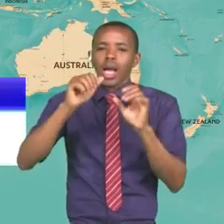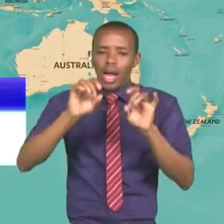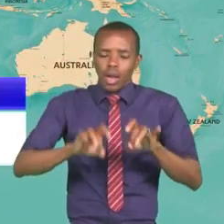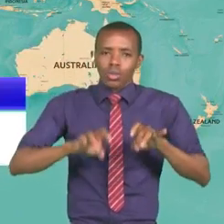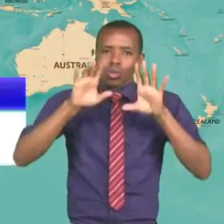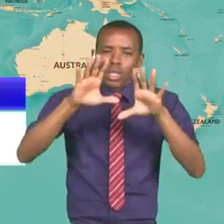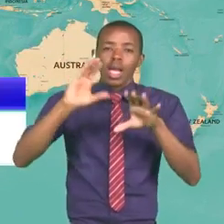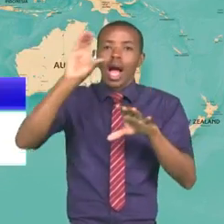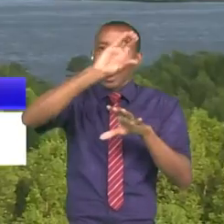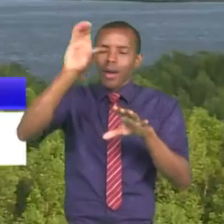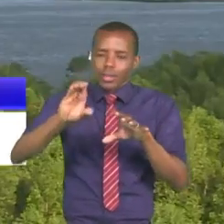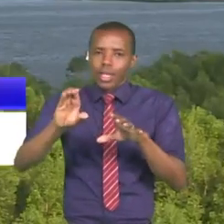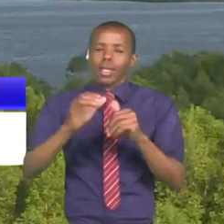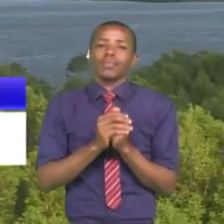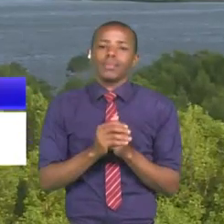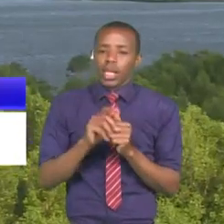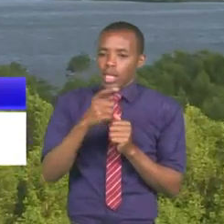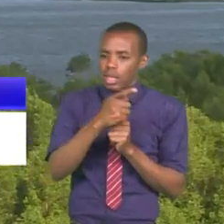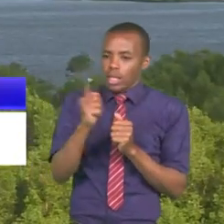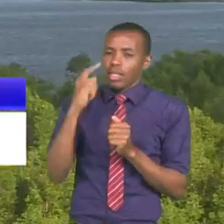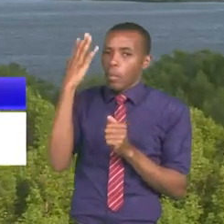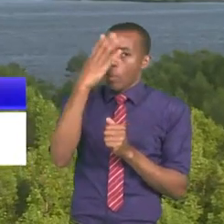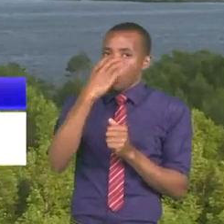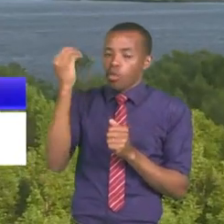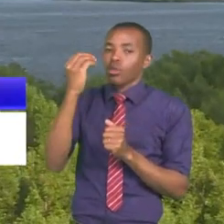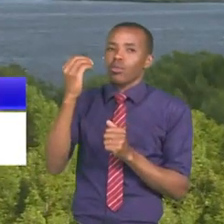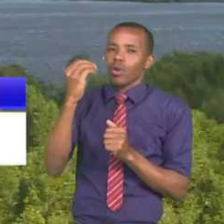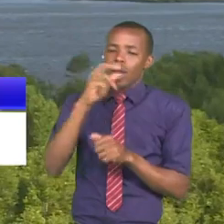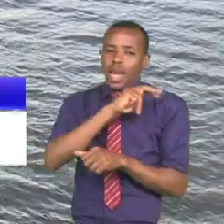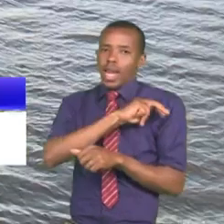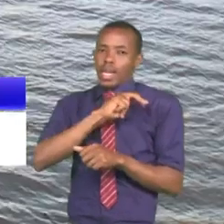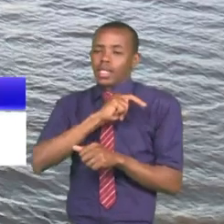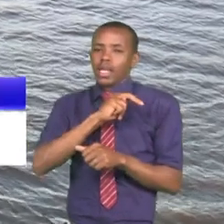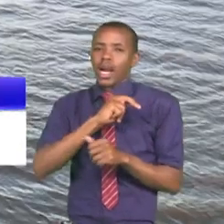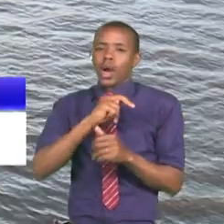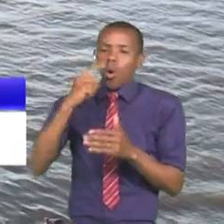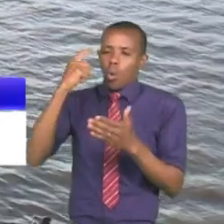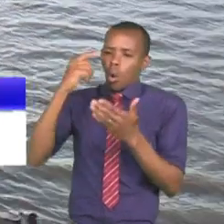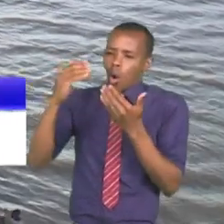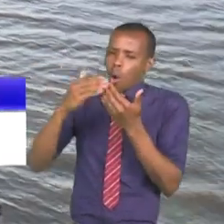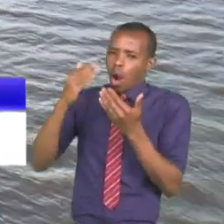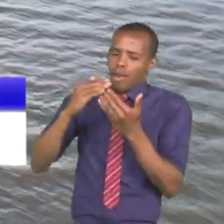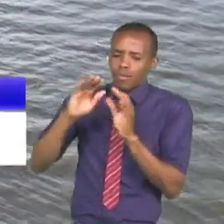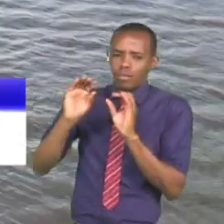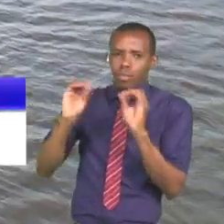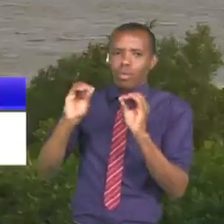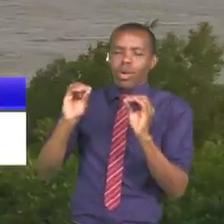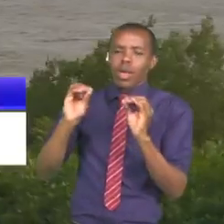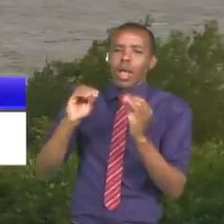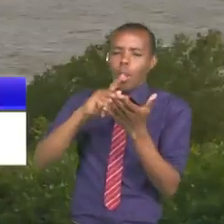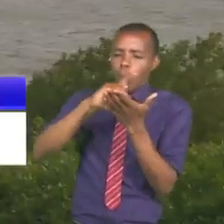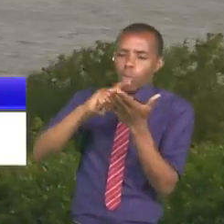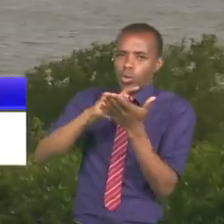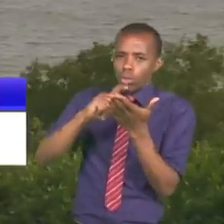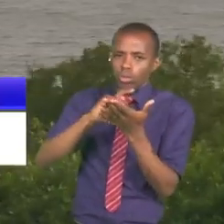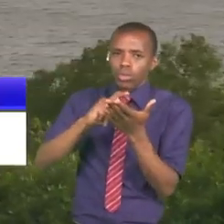Africa, and Antarctica. This beautiful face of nature, however, has not been spared from toxic pollution. Pollution